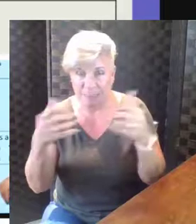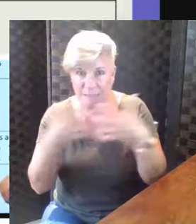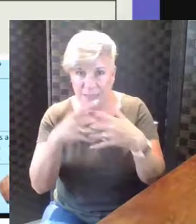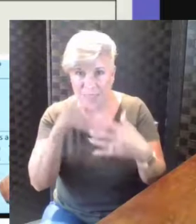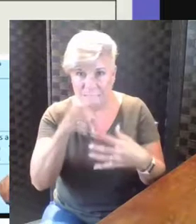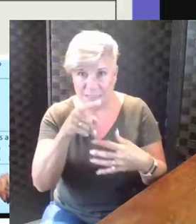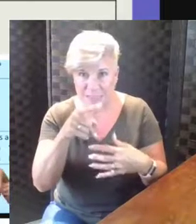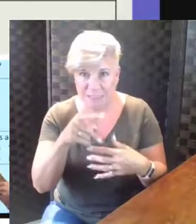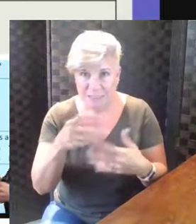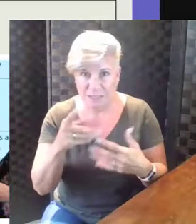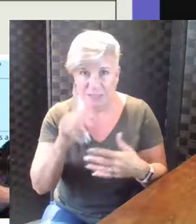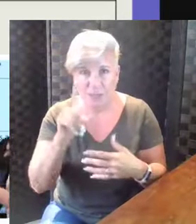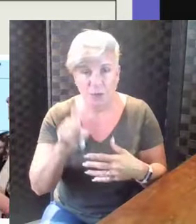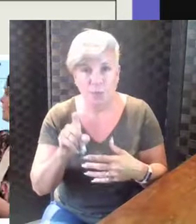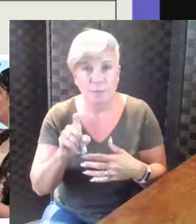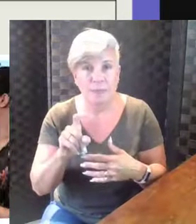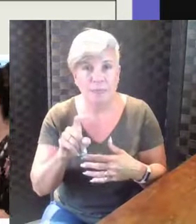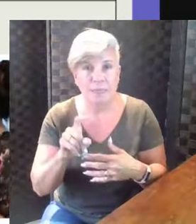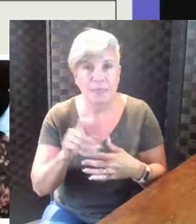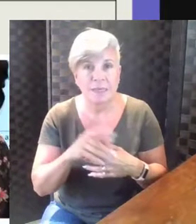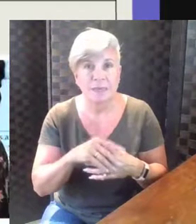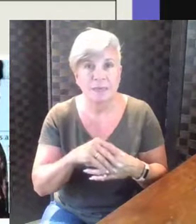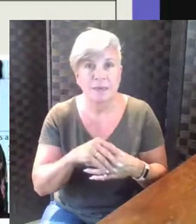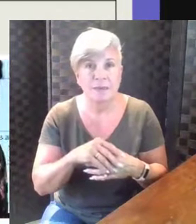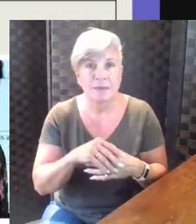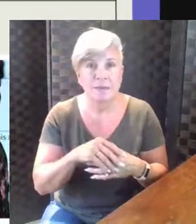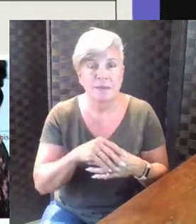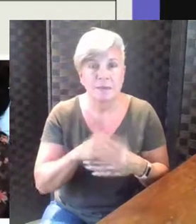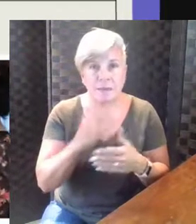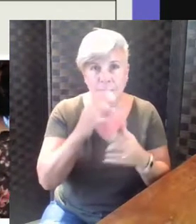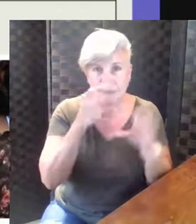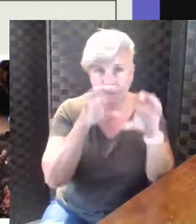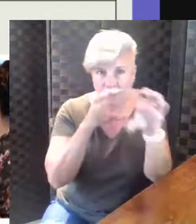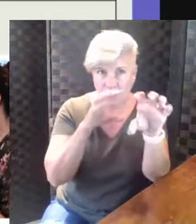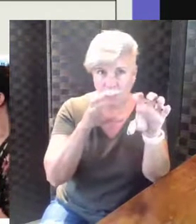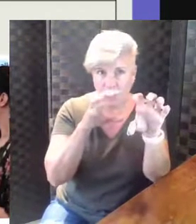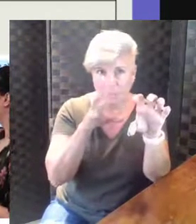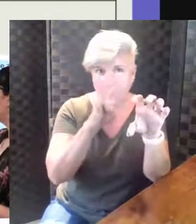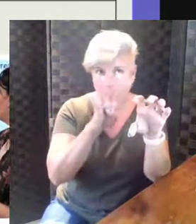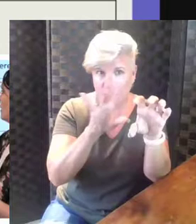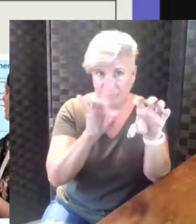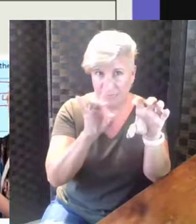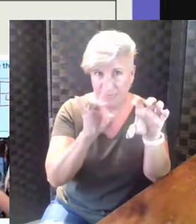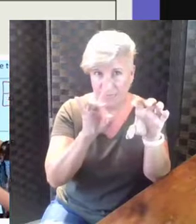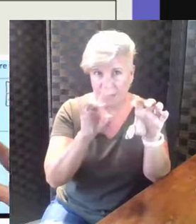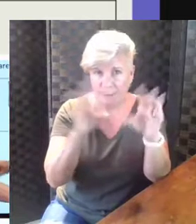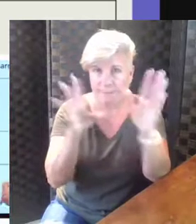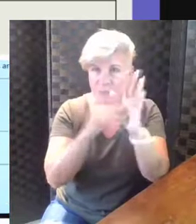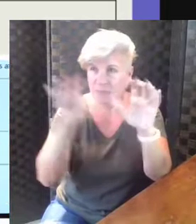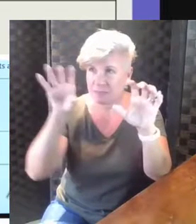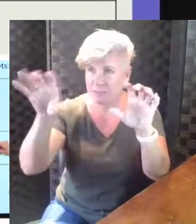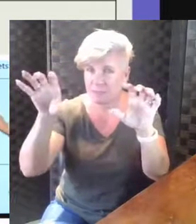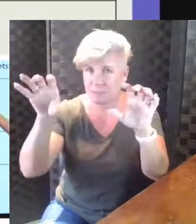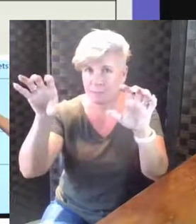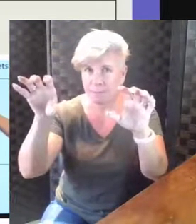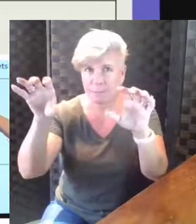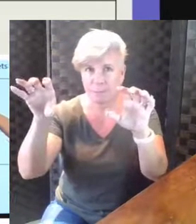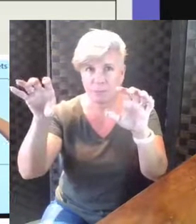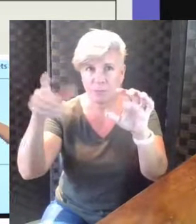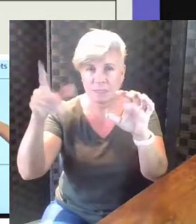match this model, it would be the part 48 plus the part